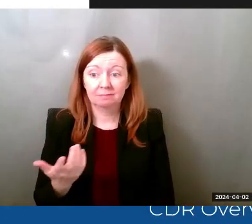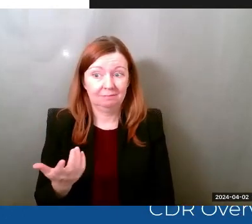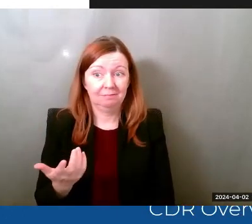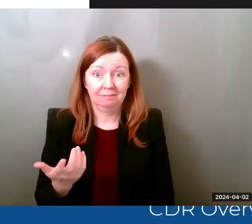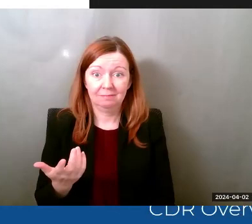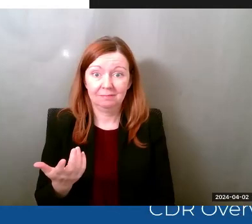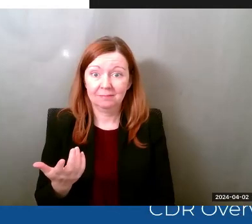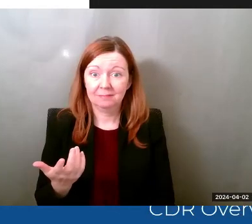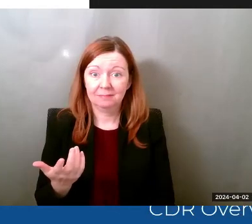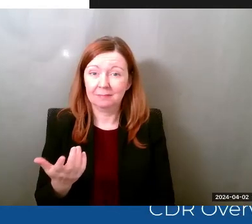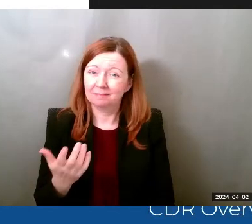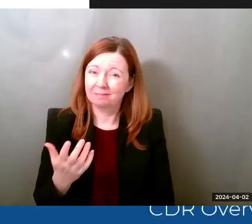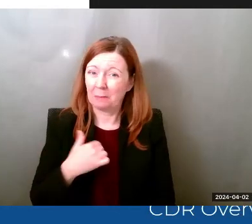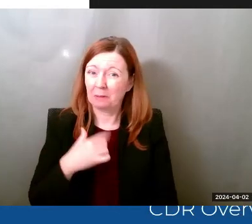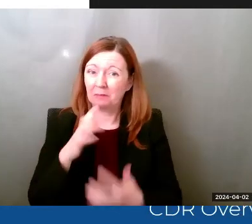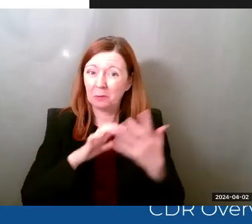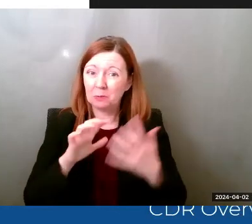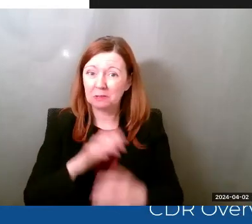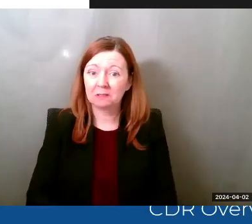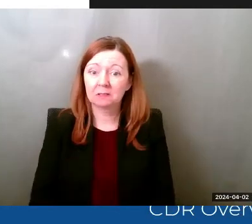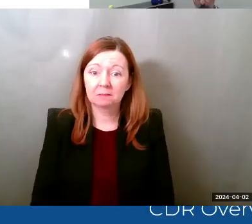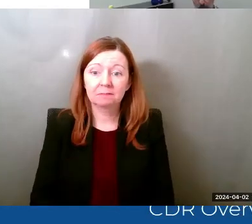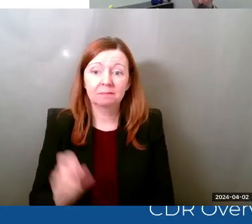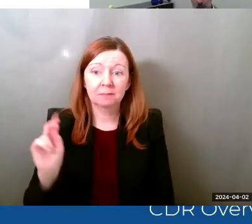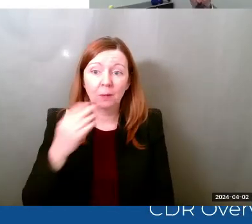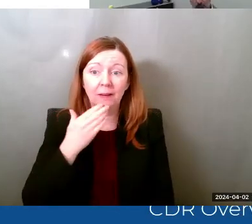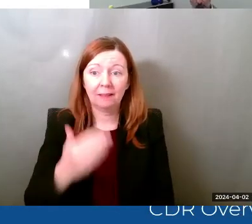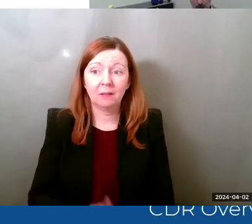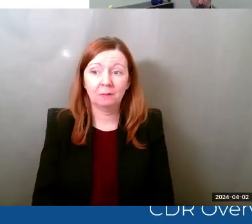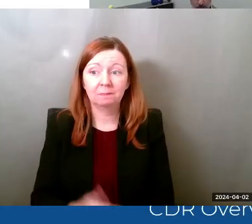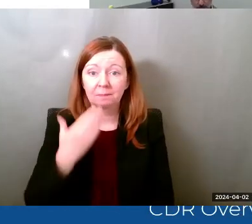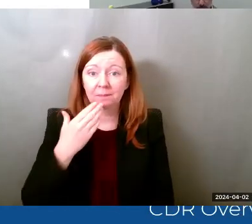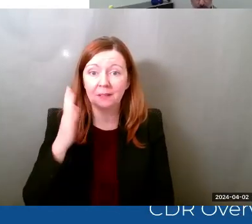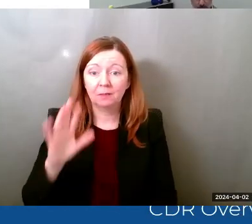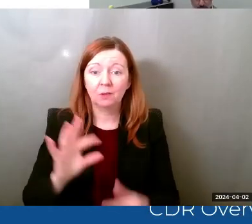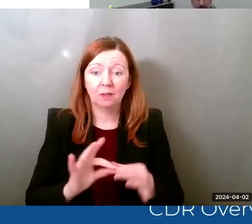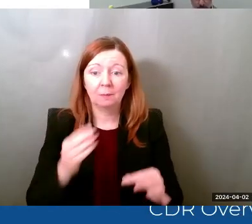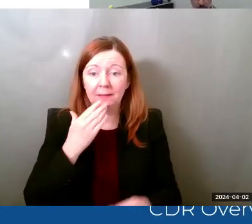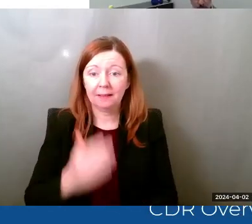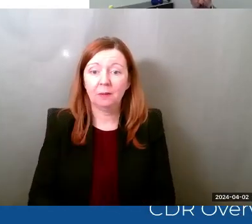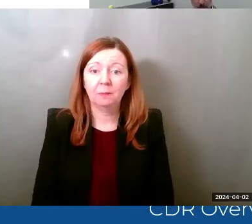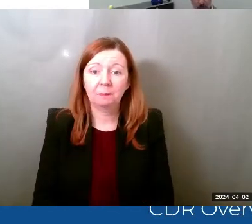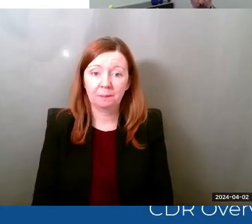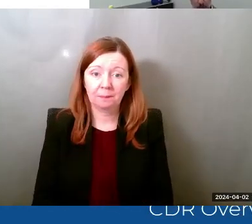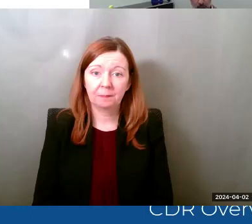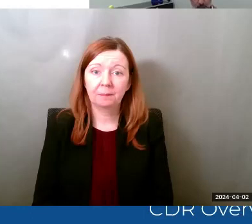is confusing me here. Okay, thank you. Thank you for your comment.